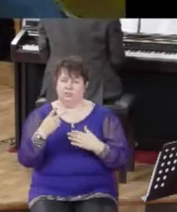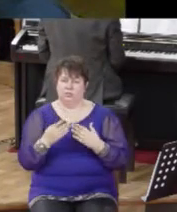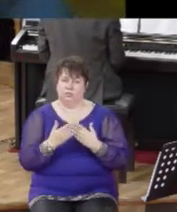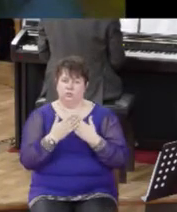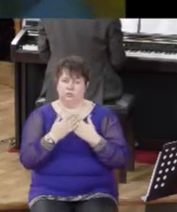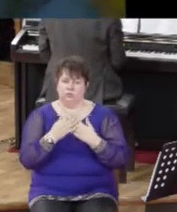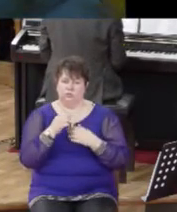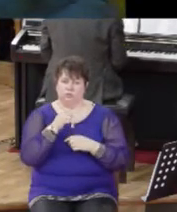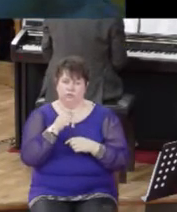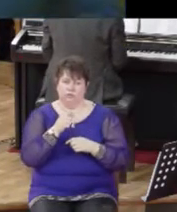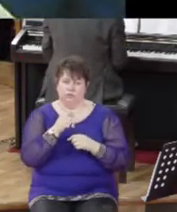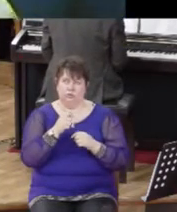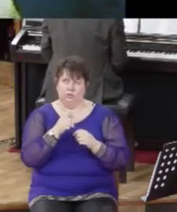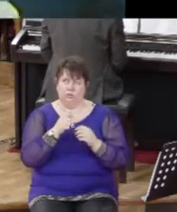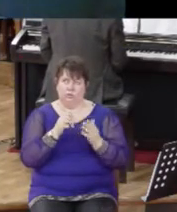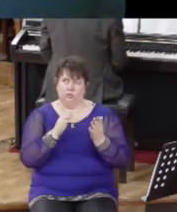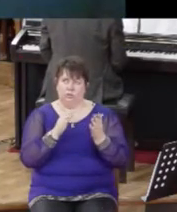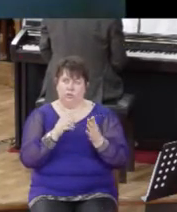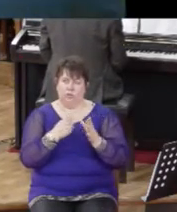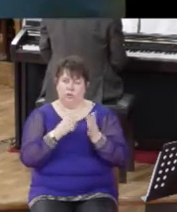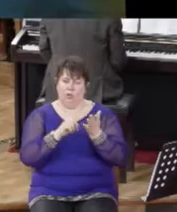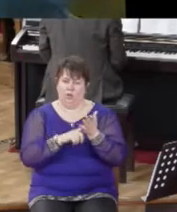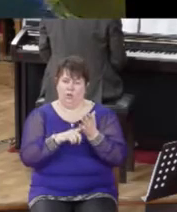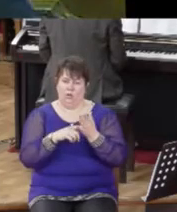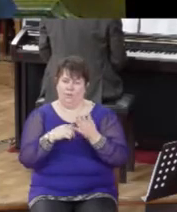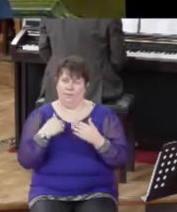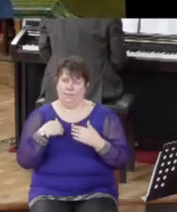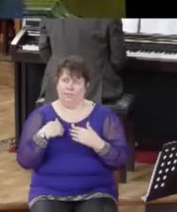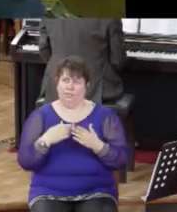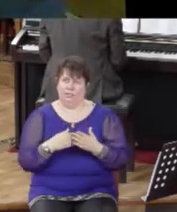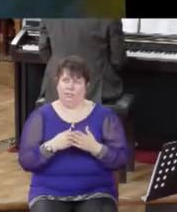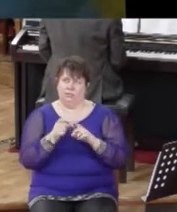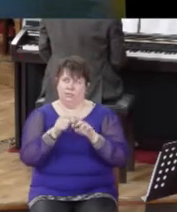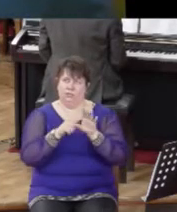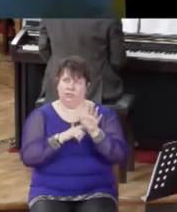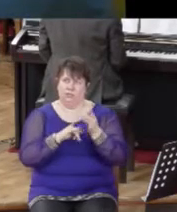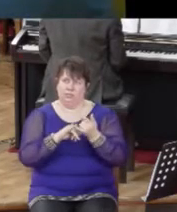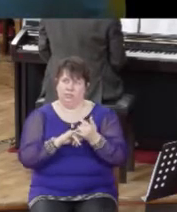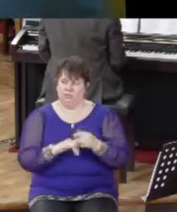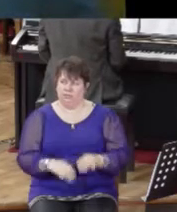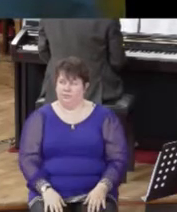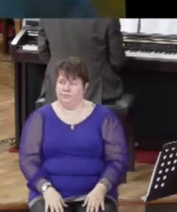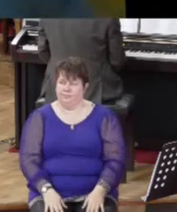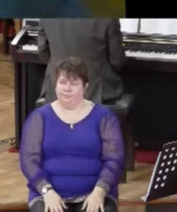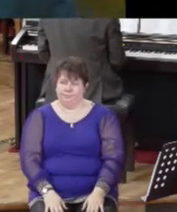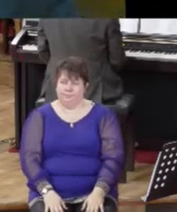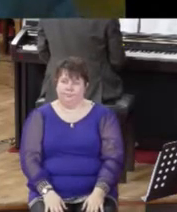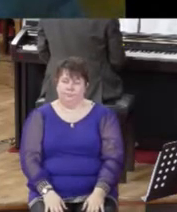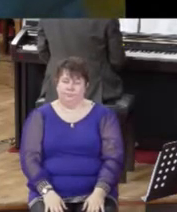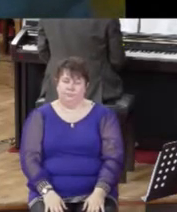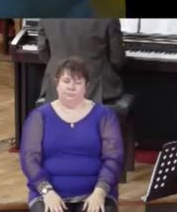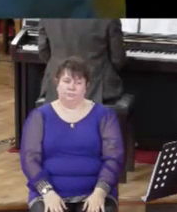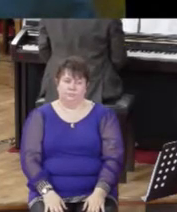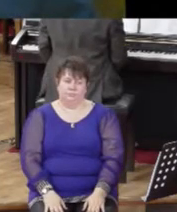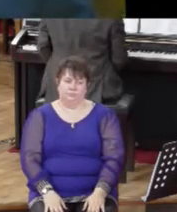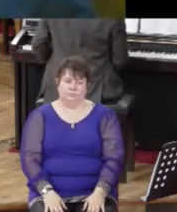days I will sing this song of gladness. Beautiful Savior, wonderful Counselor, clothed in majesty,